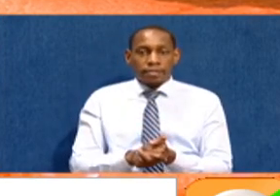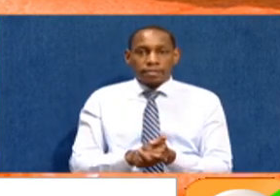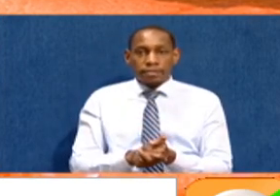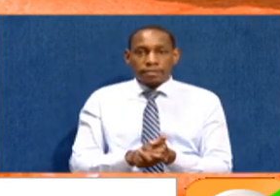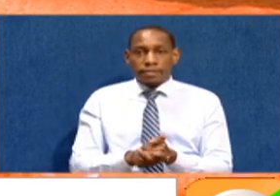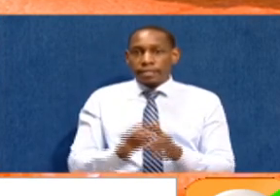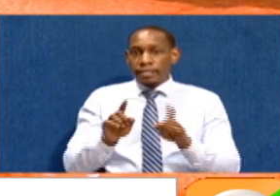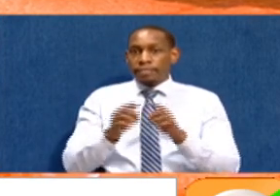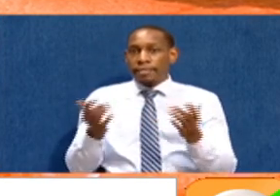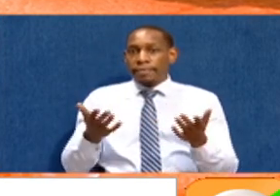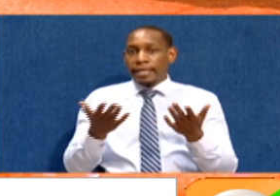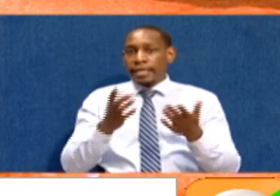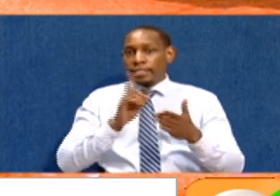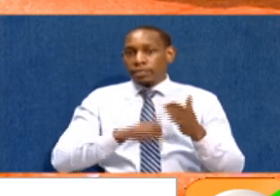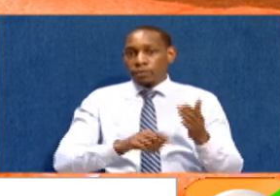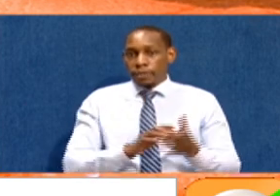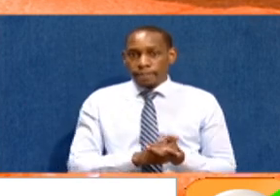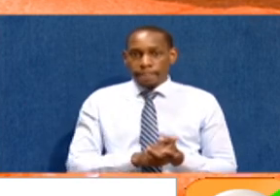him to